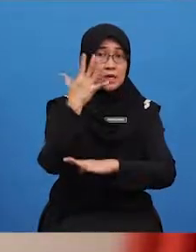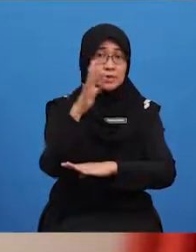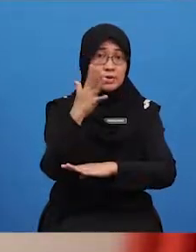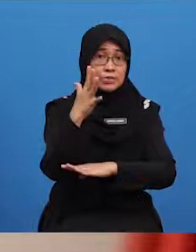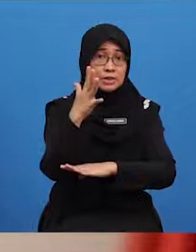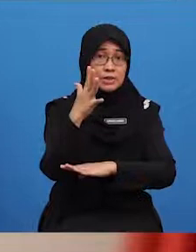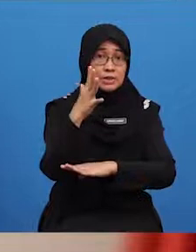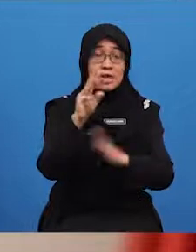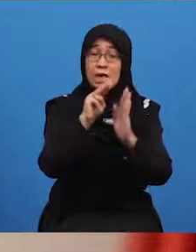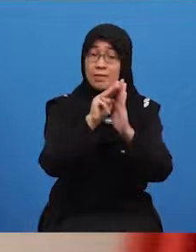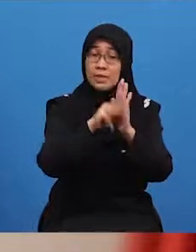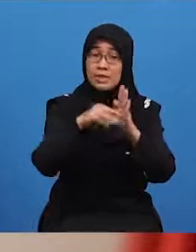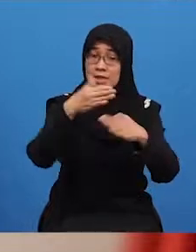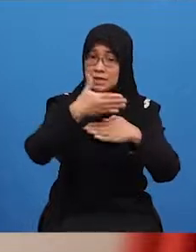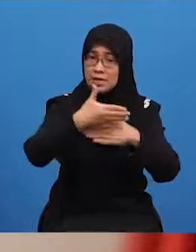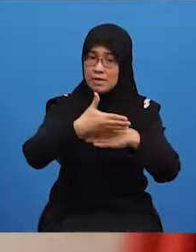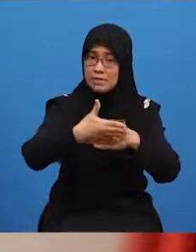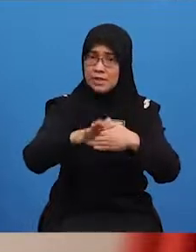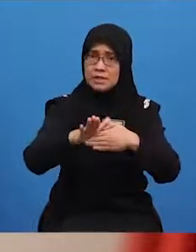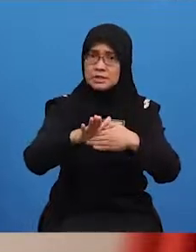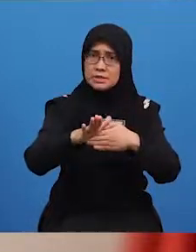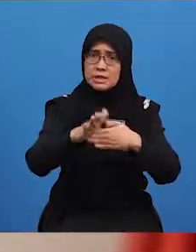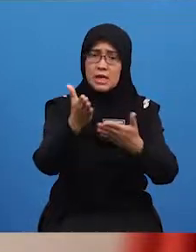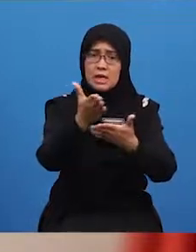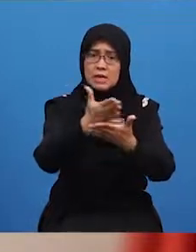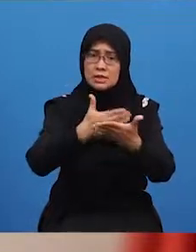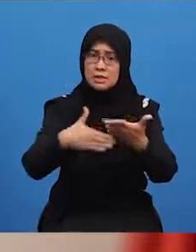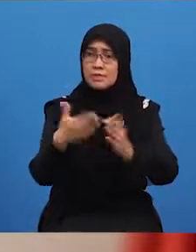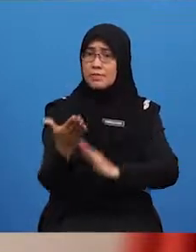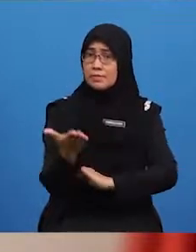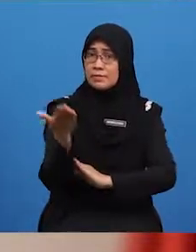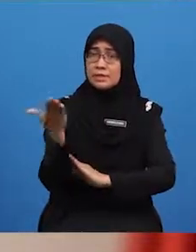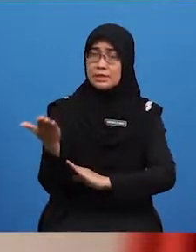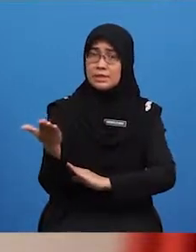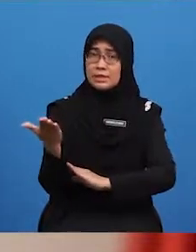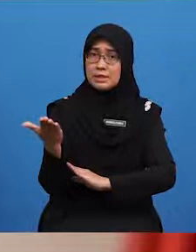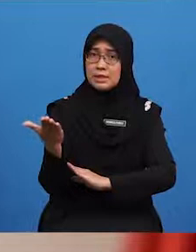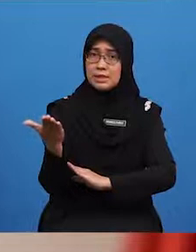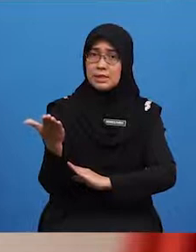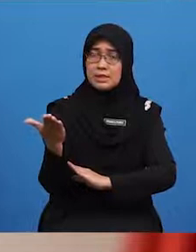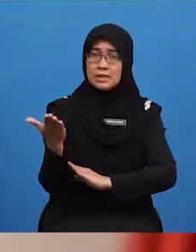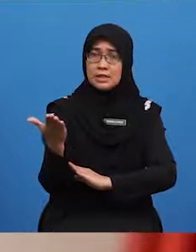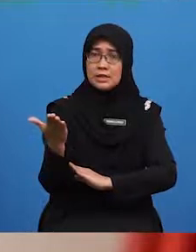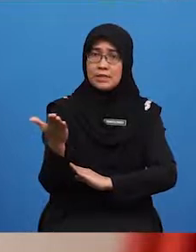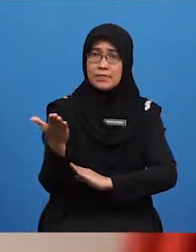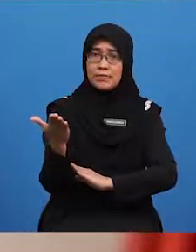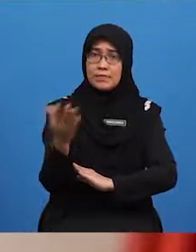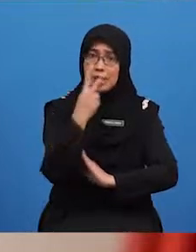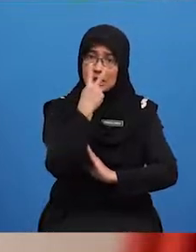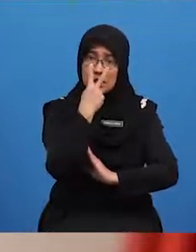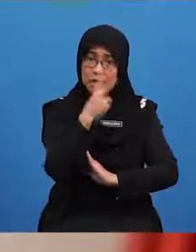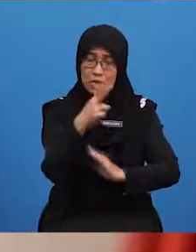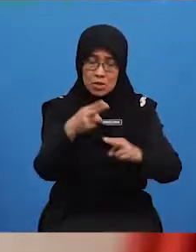something means 15 minutes past something. And